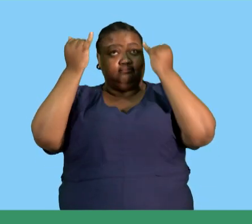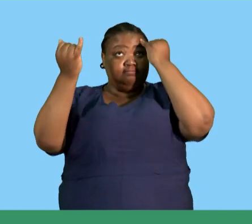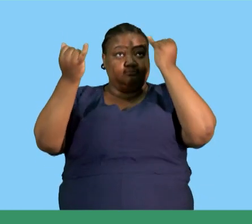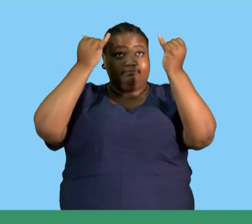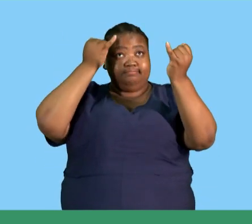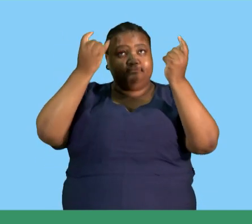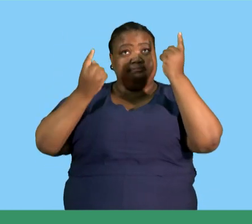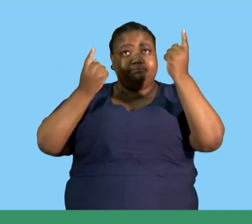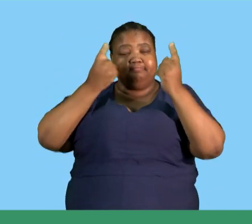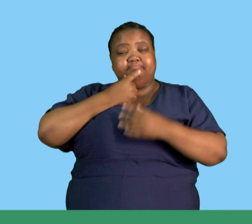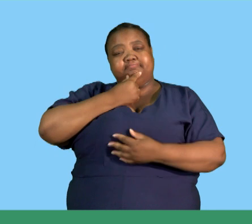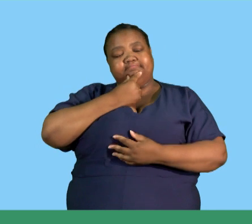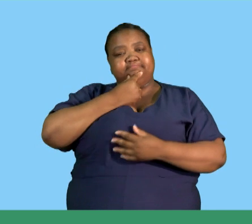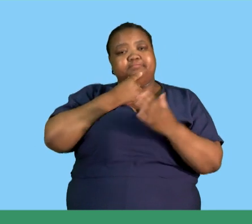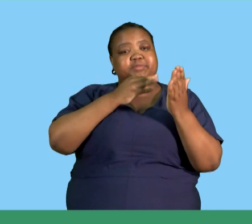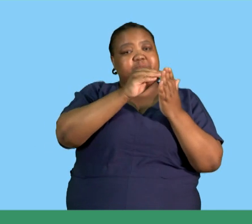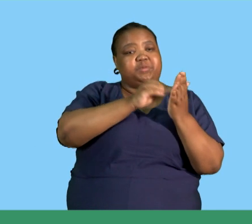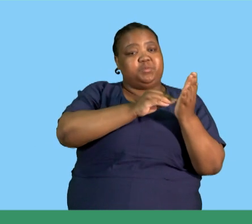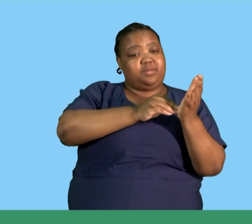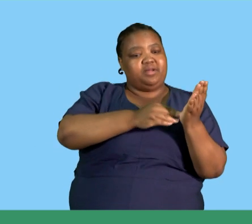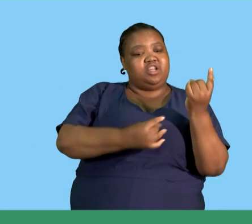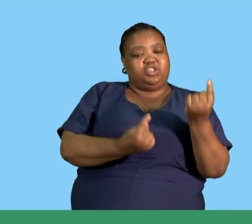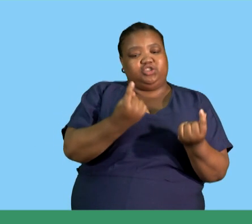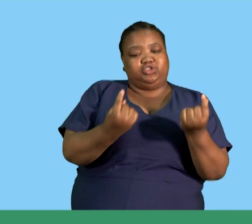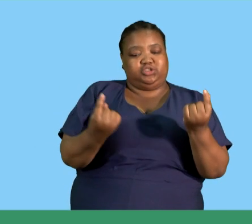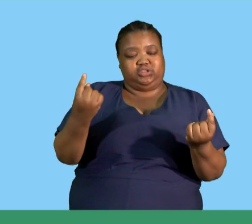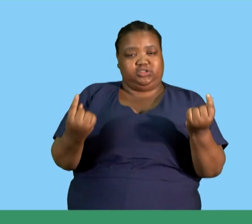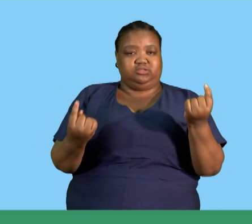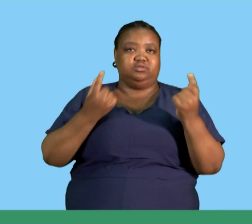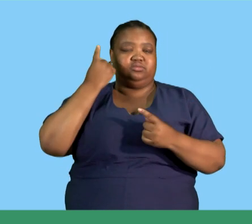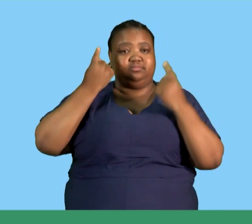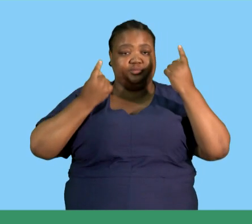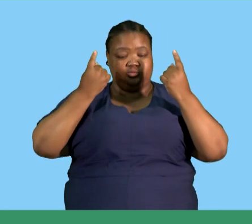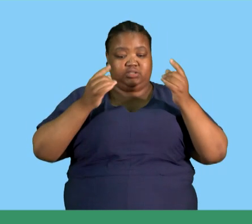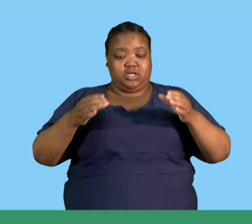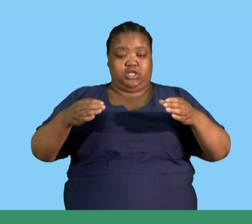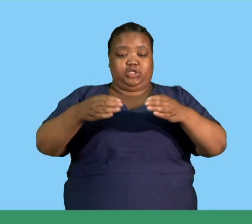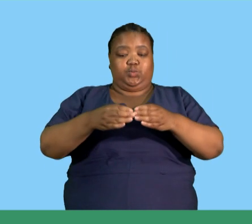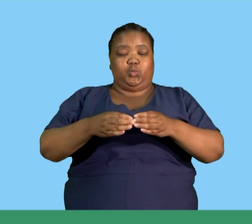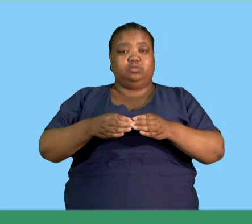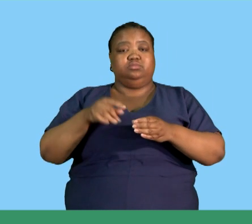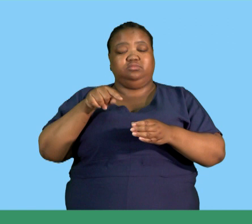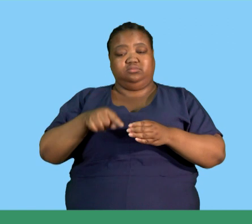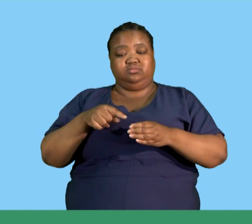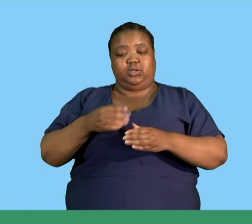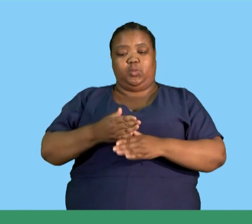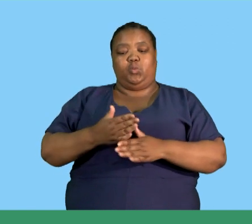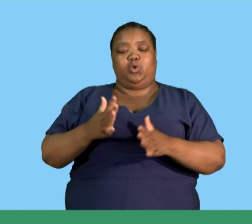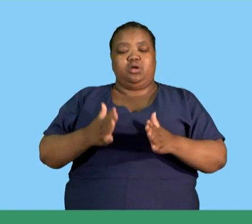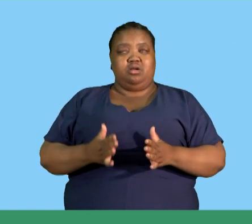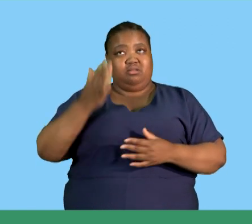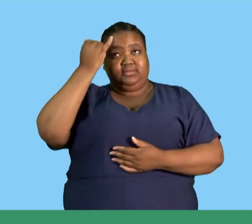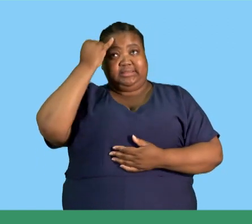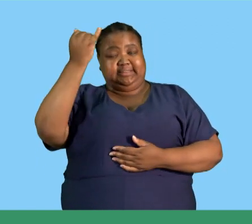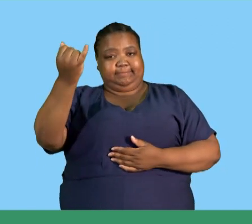each employee is going to do that on their own. Each employee in the small group has the opportunity to give one